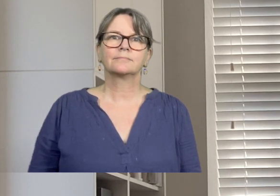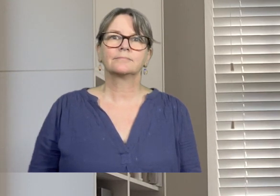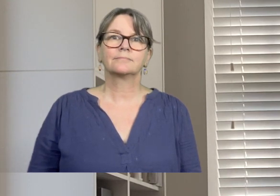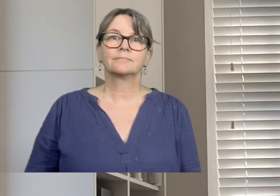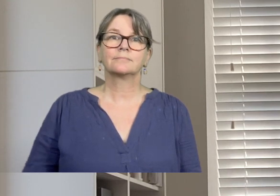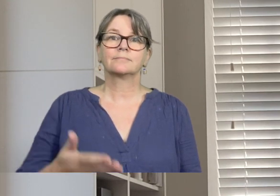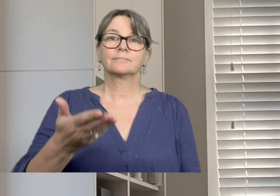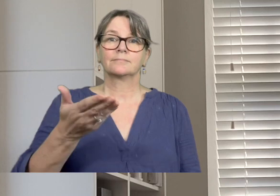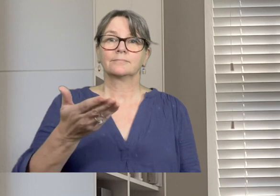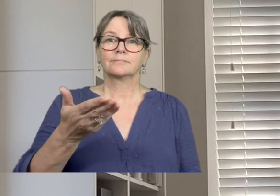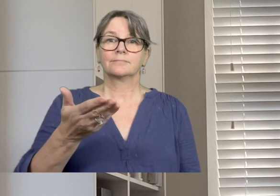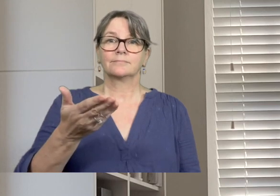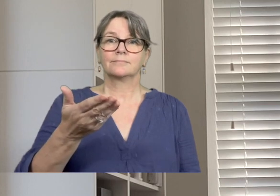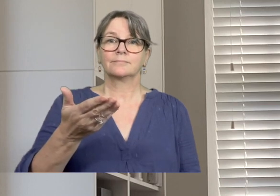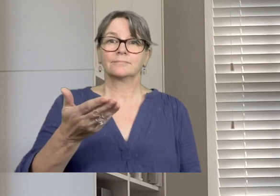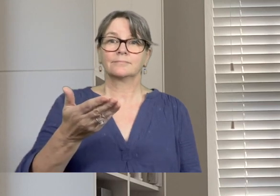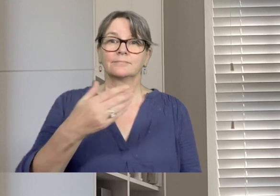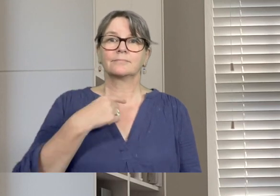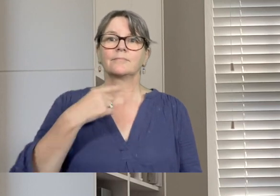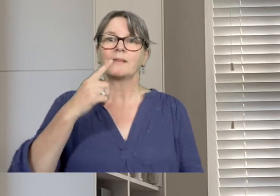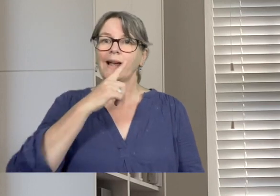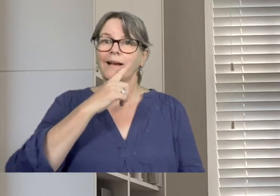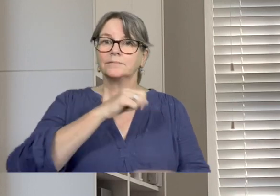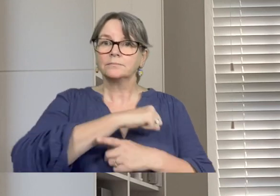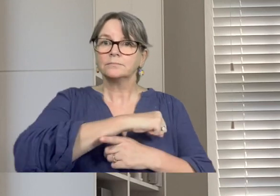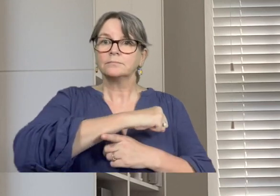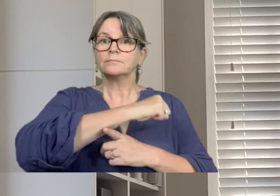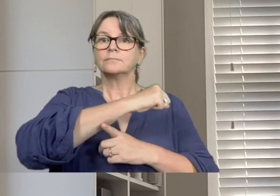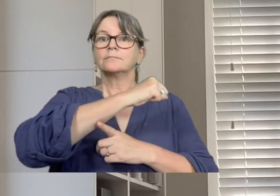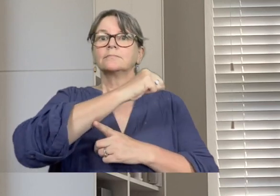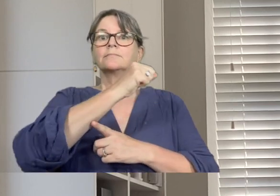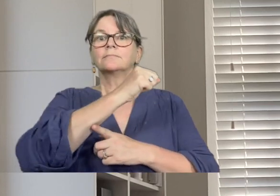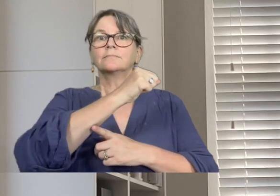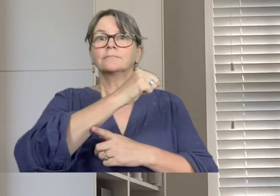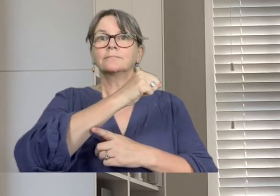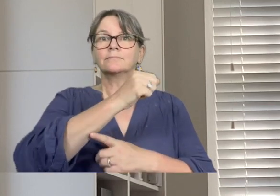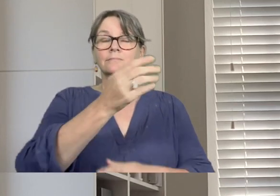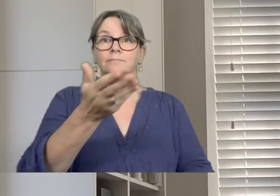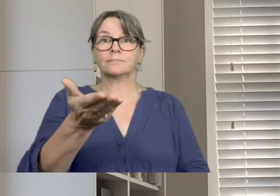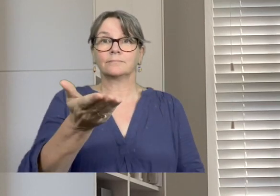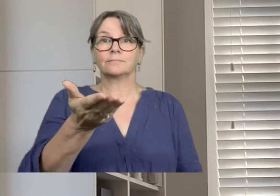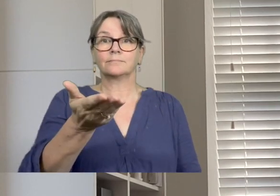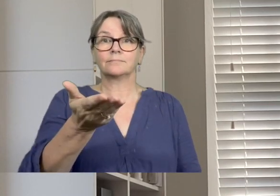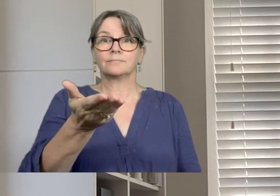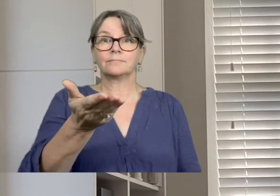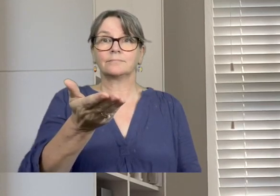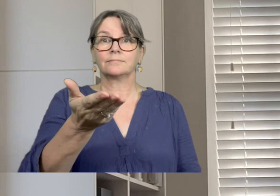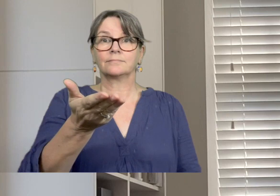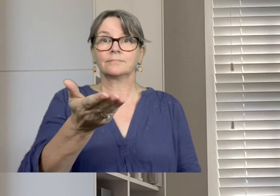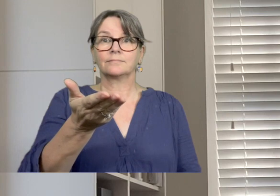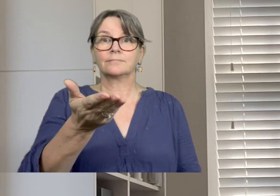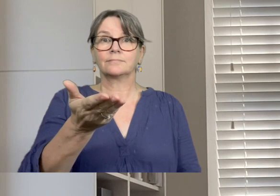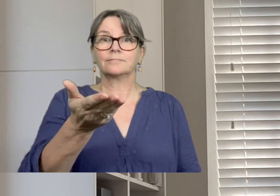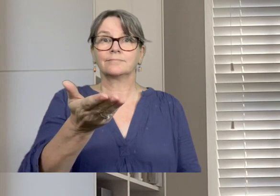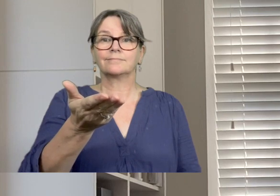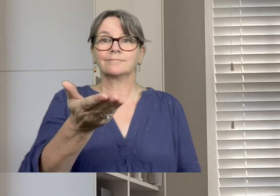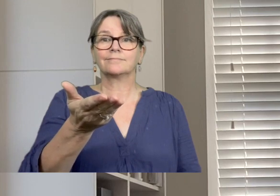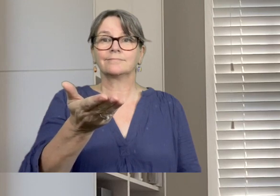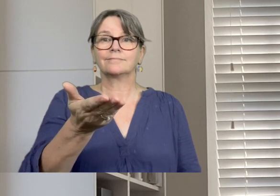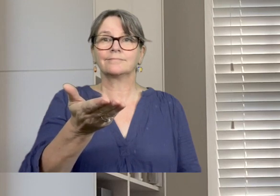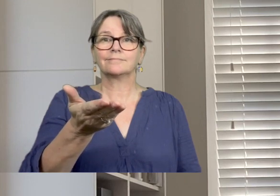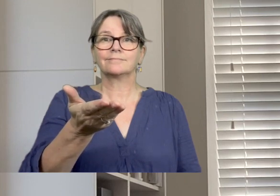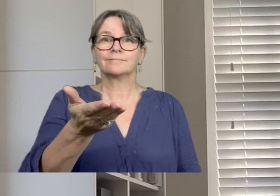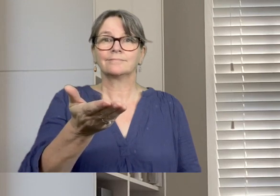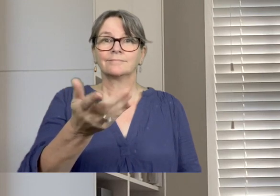out and away. 1. Breath in and down. We're just going to do a second one. Out and away. Feel like a big